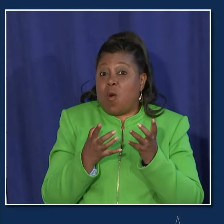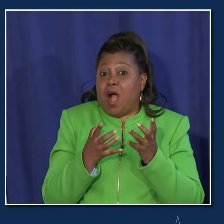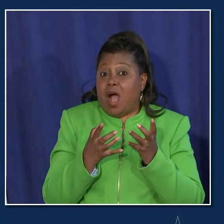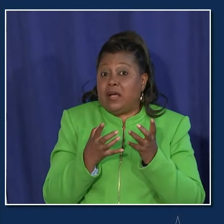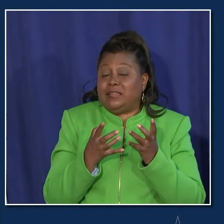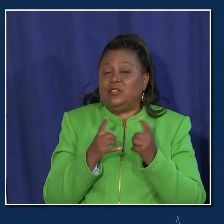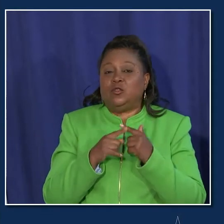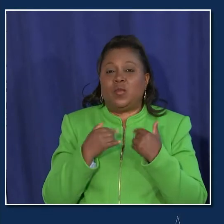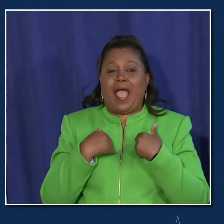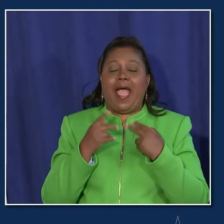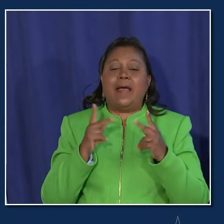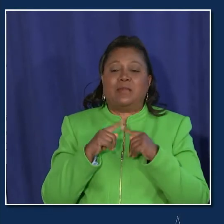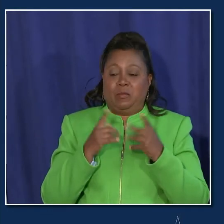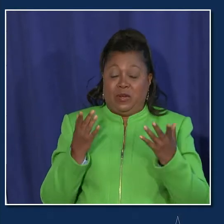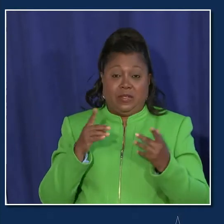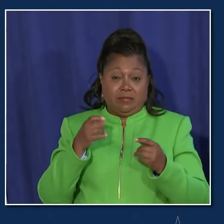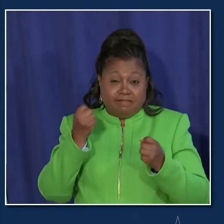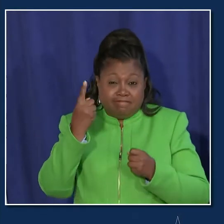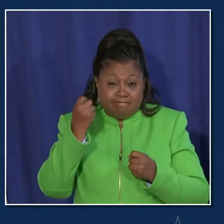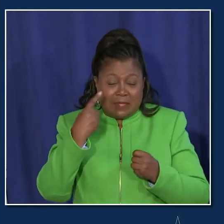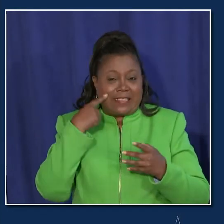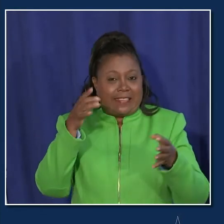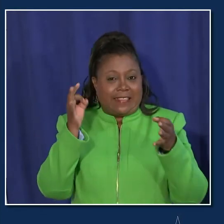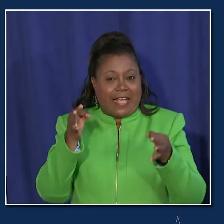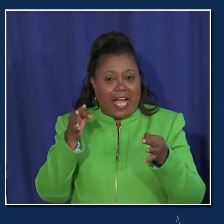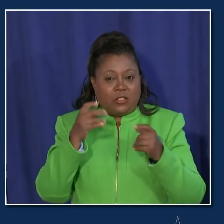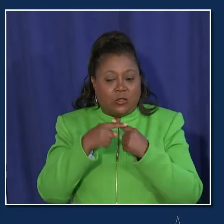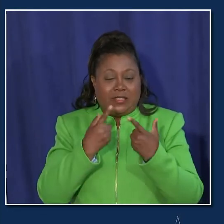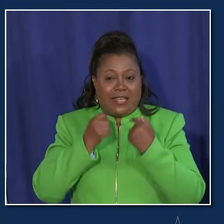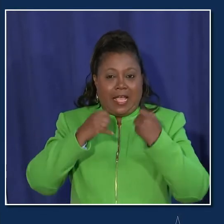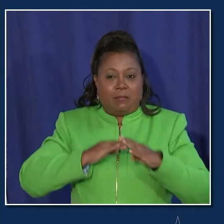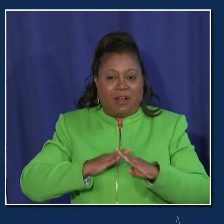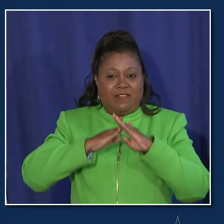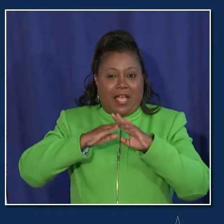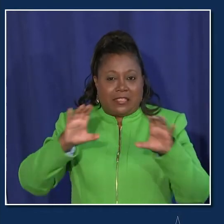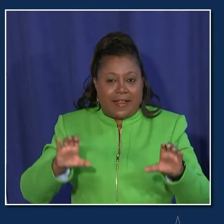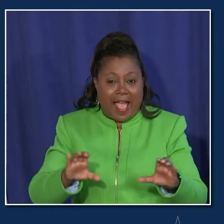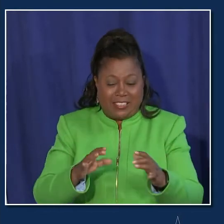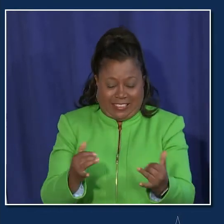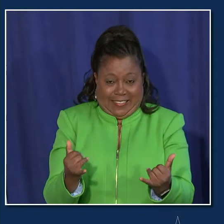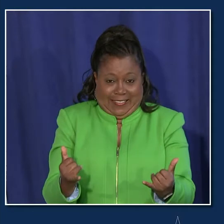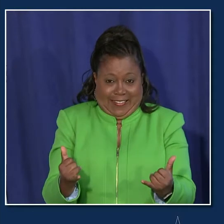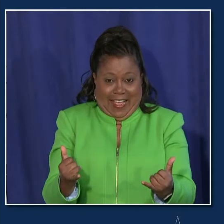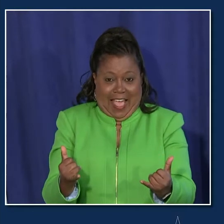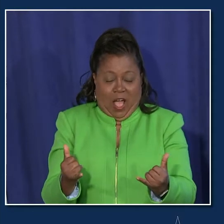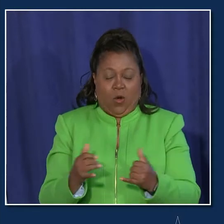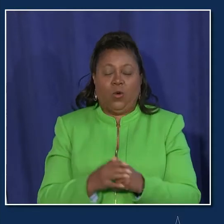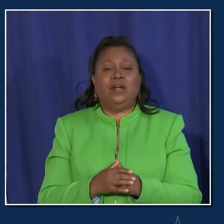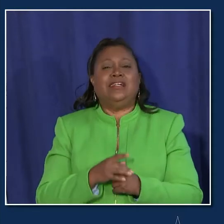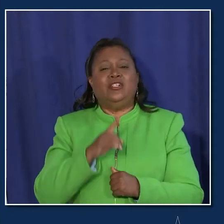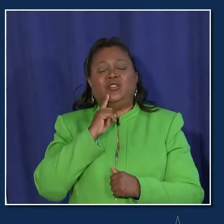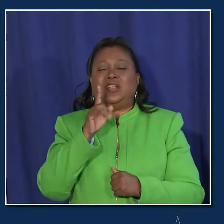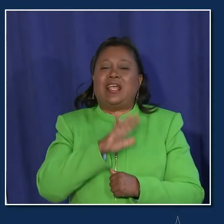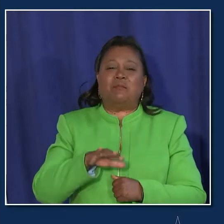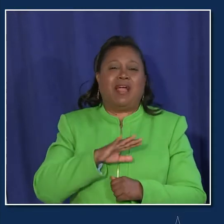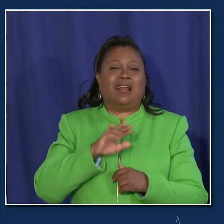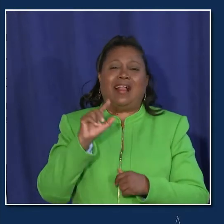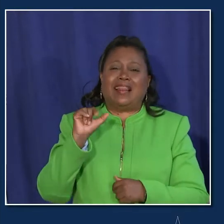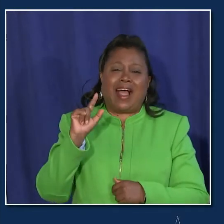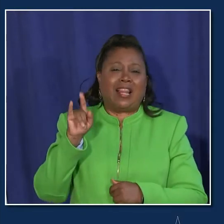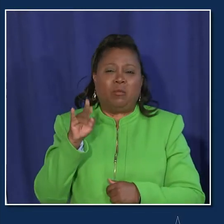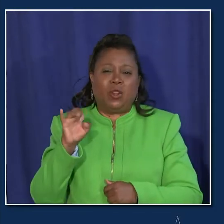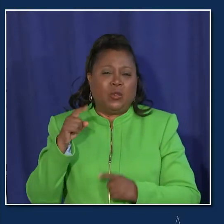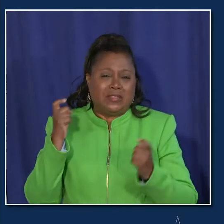is to have people hear this and decide to take that preventive action now. Certainly around